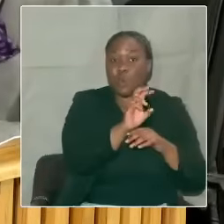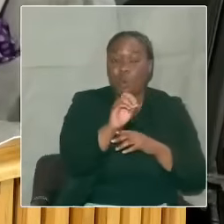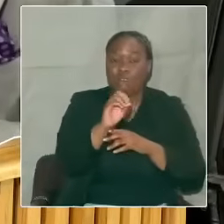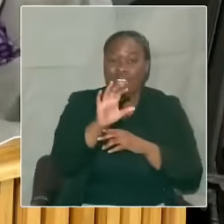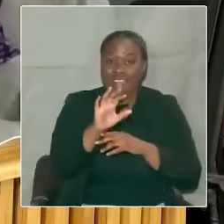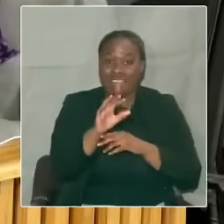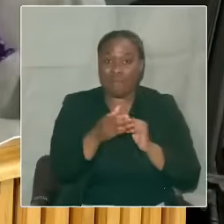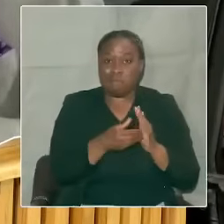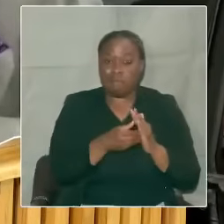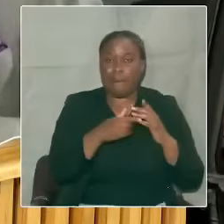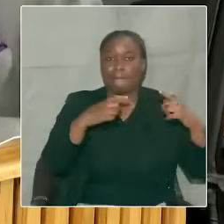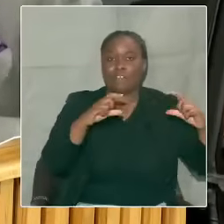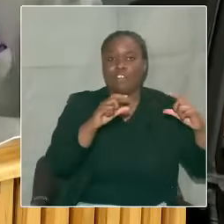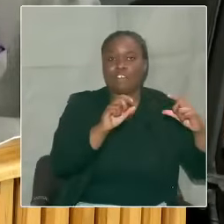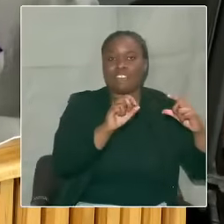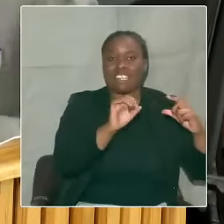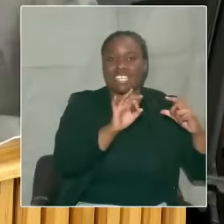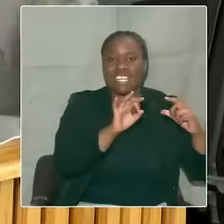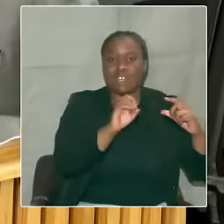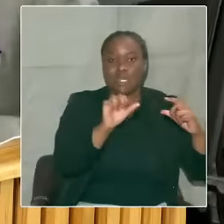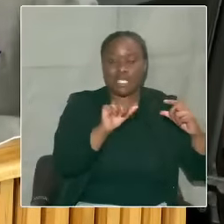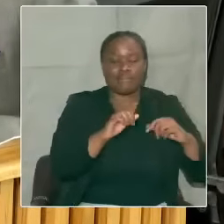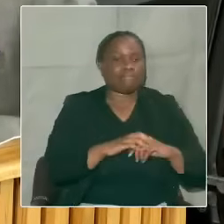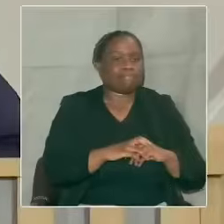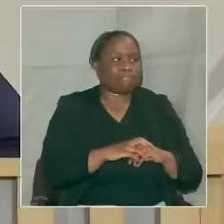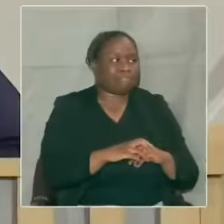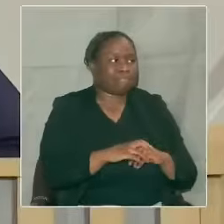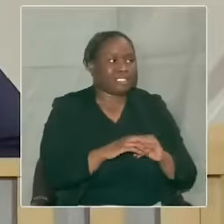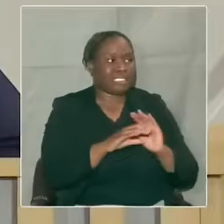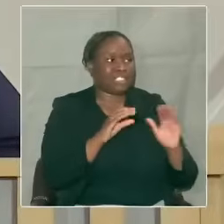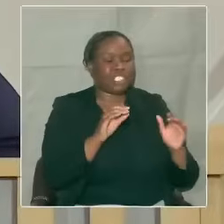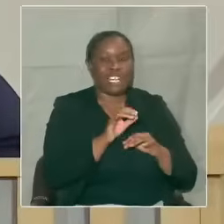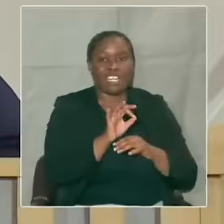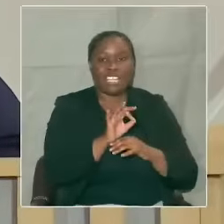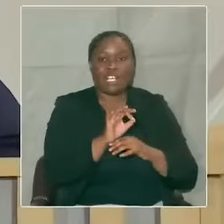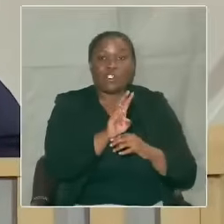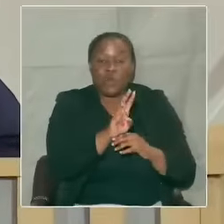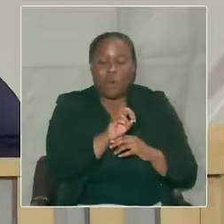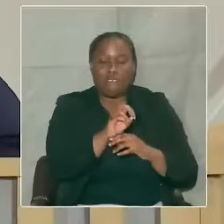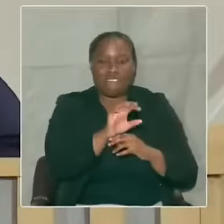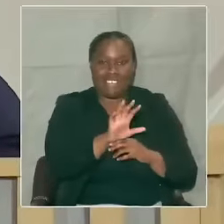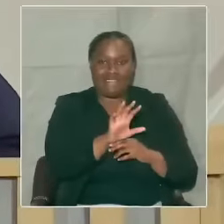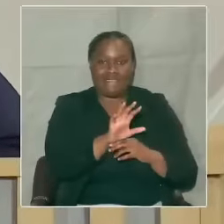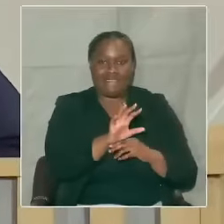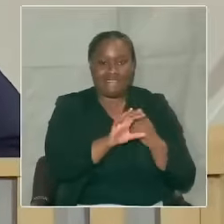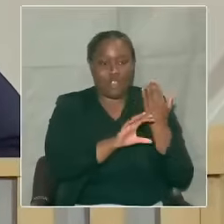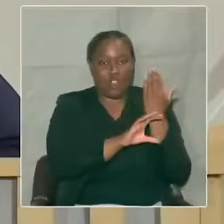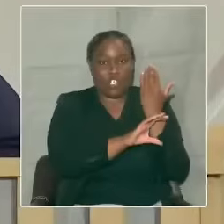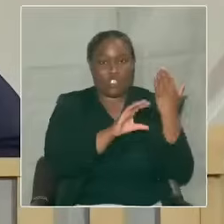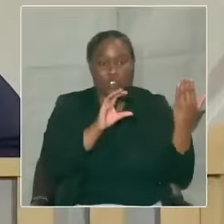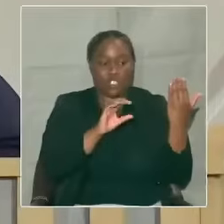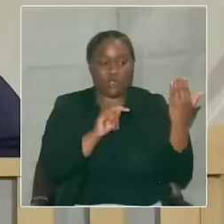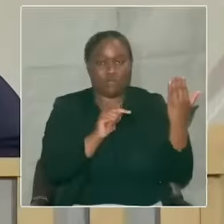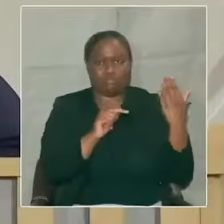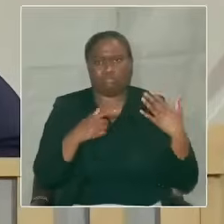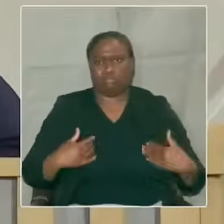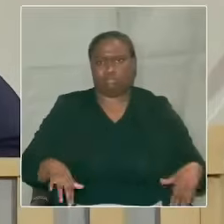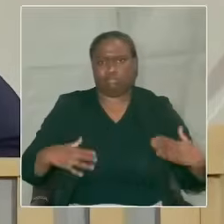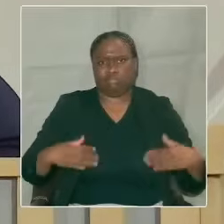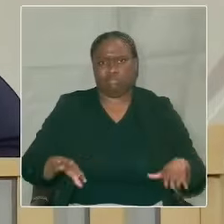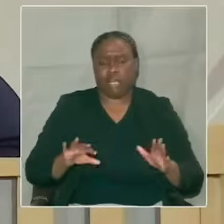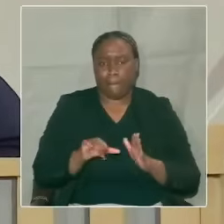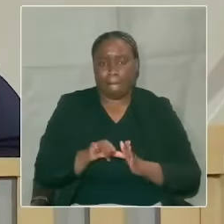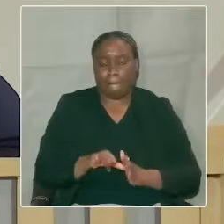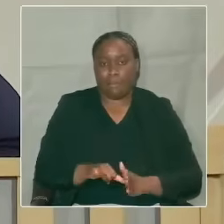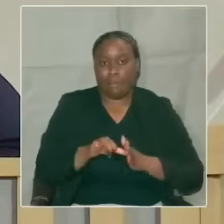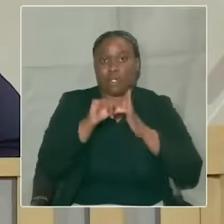from paragraph 36, if you can proceed. Yeah, section 205 of the Constitution is paramount importance to understand the